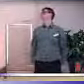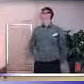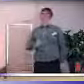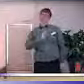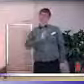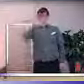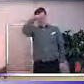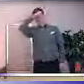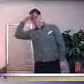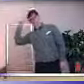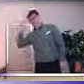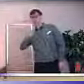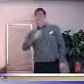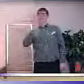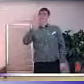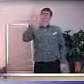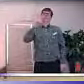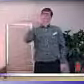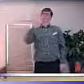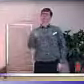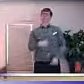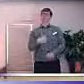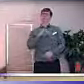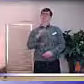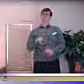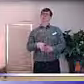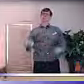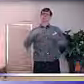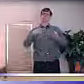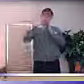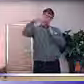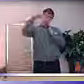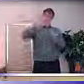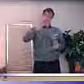I am reminded of the words of Michelangelo